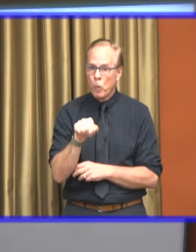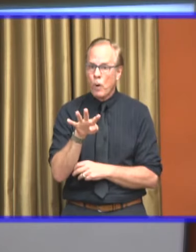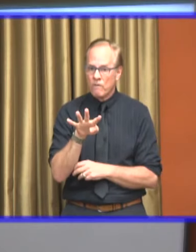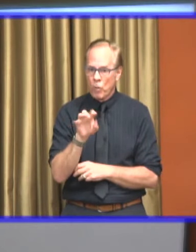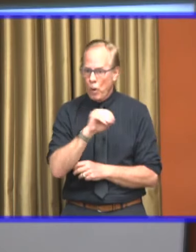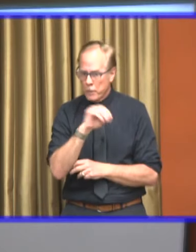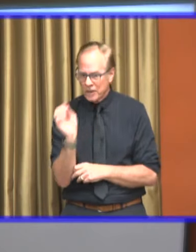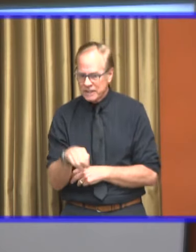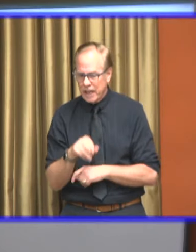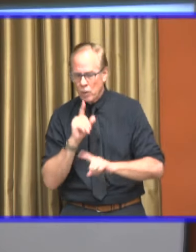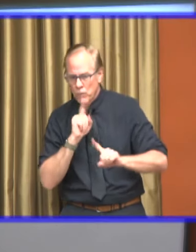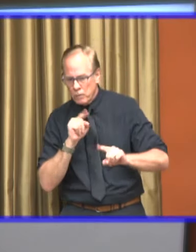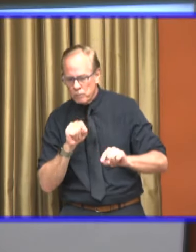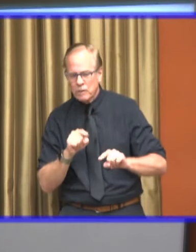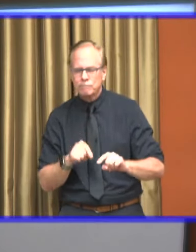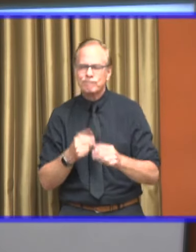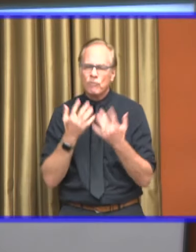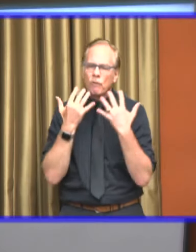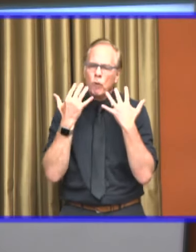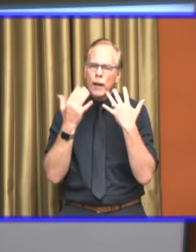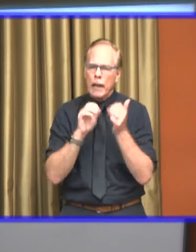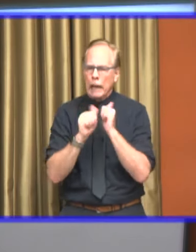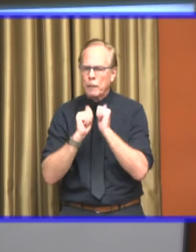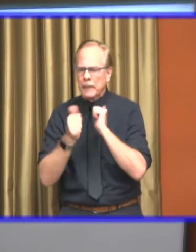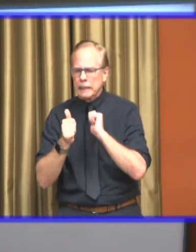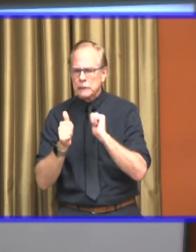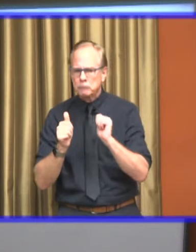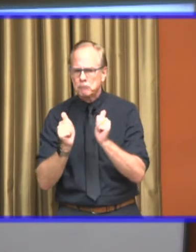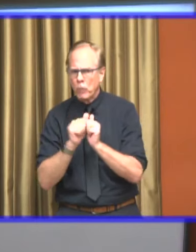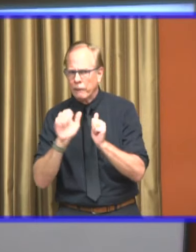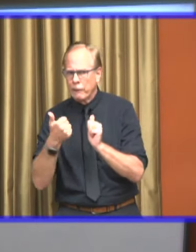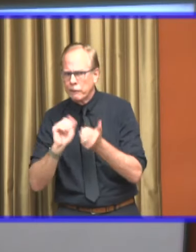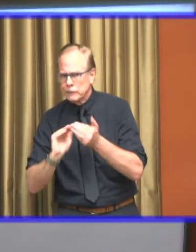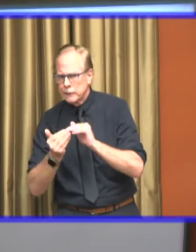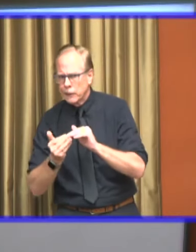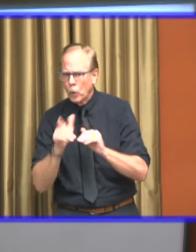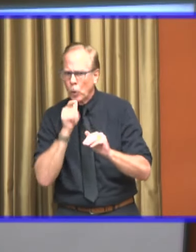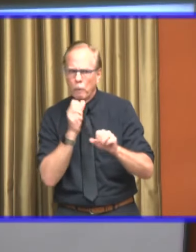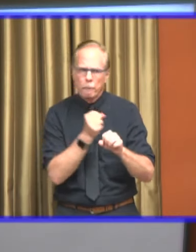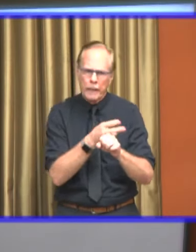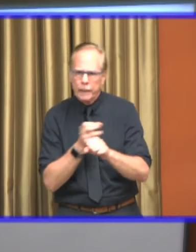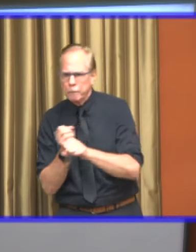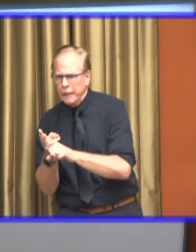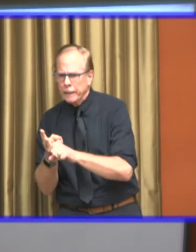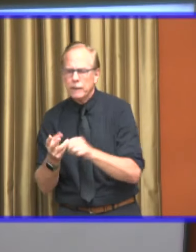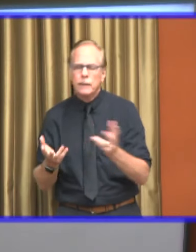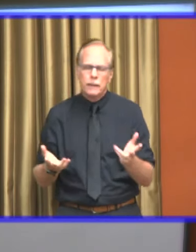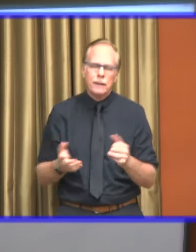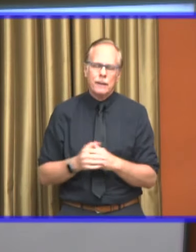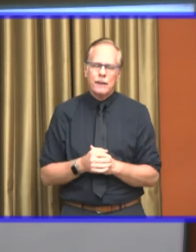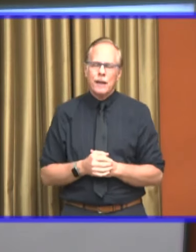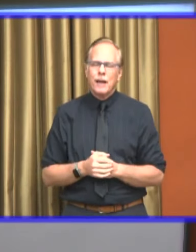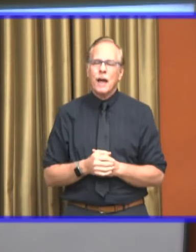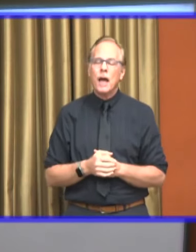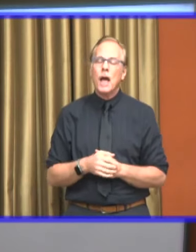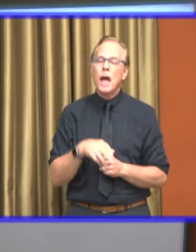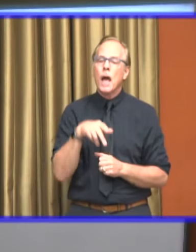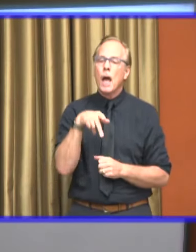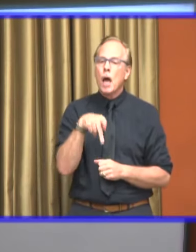going on among some of our cities. I talked to Carol Palgutti, he said, I look at it every day, Billy. And so Prescott Valley